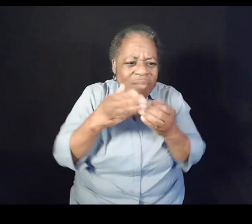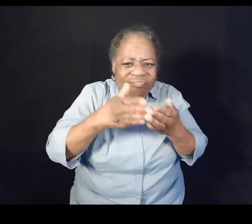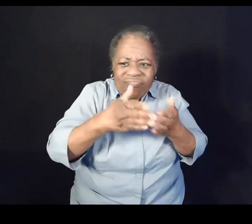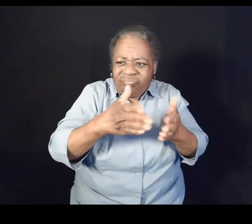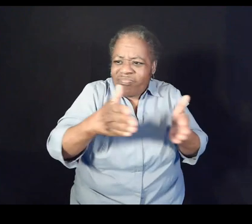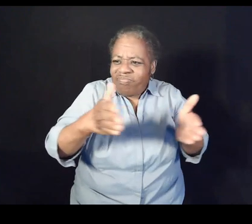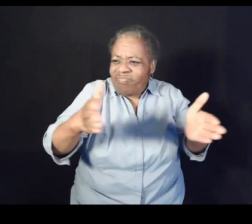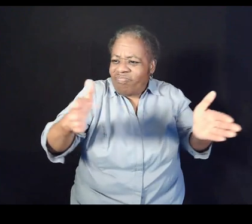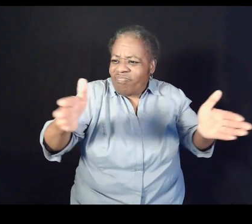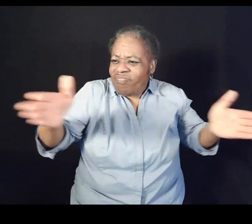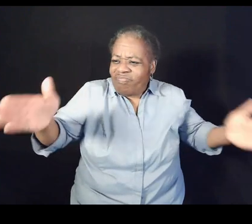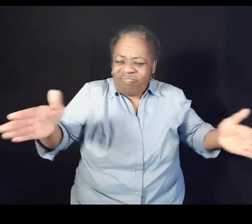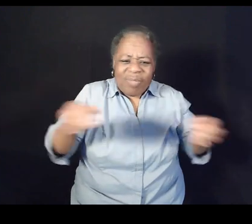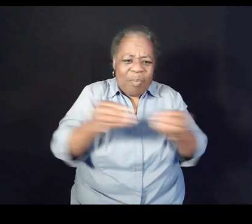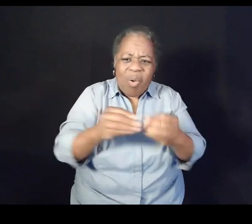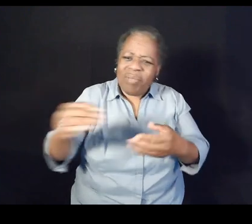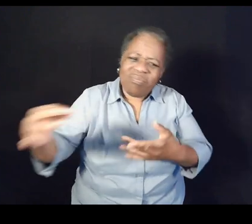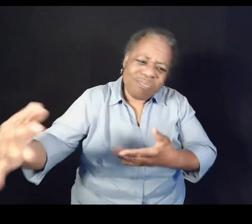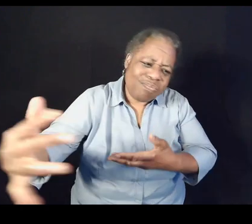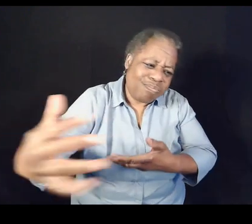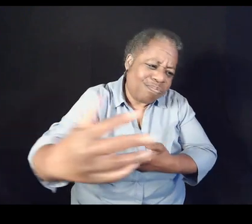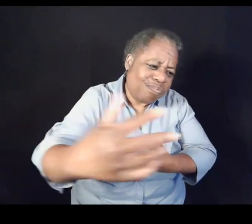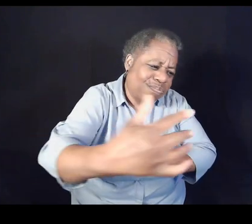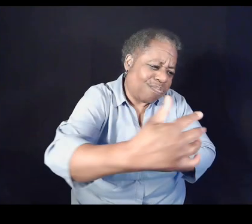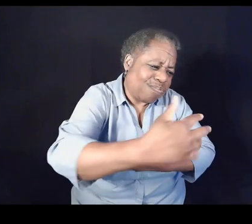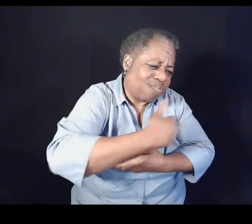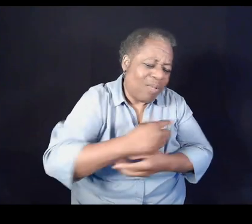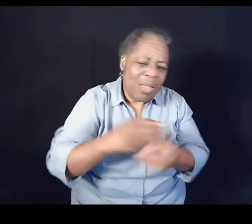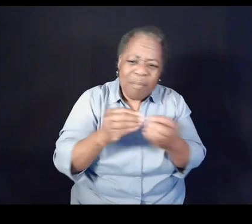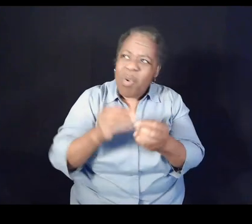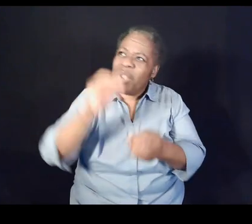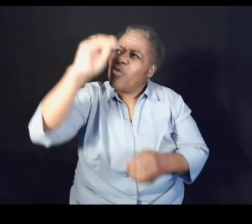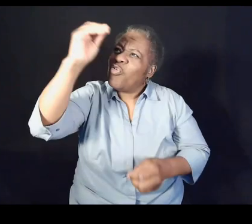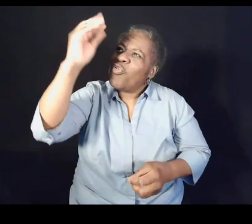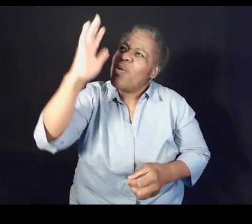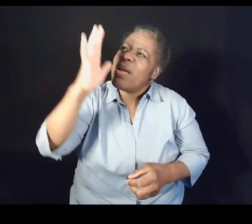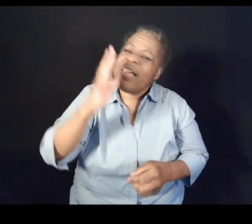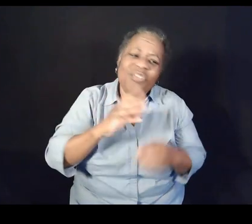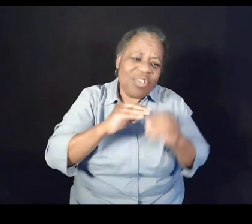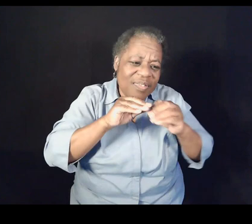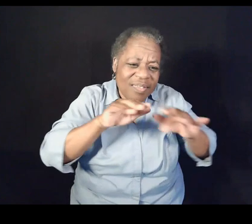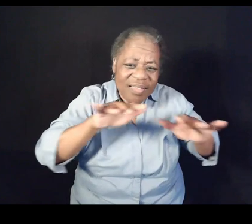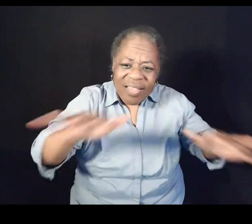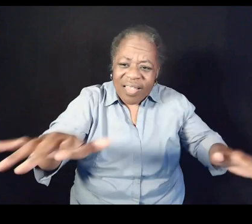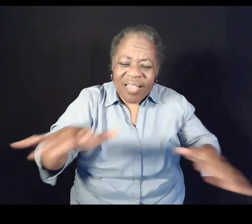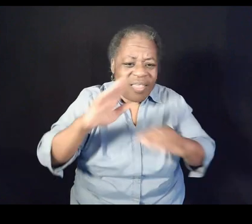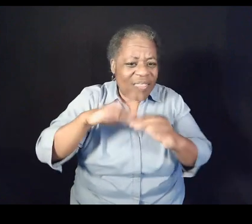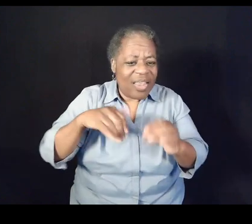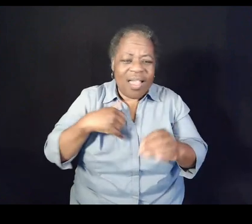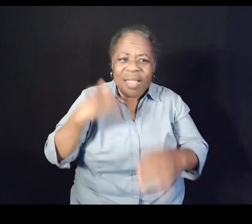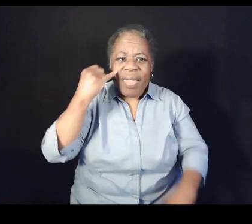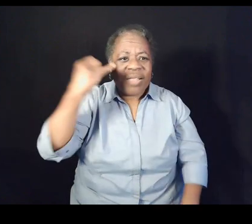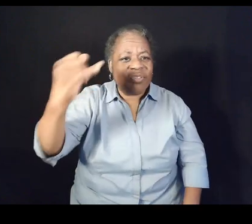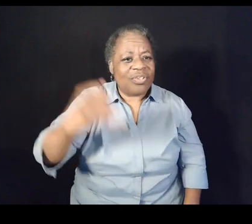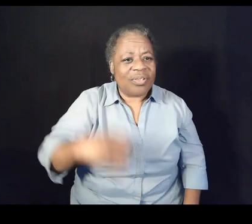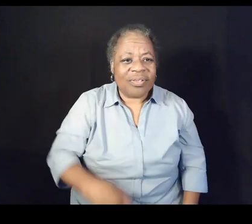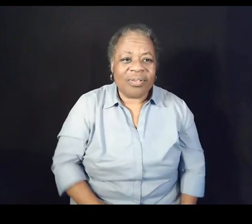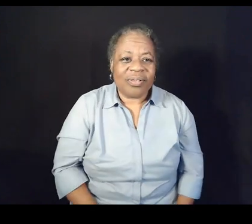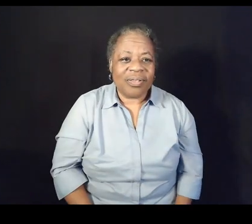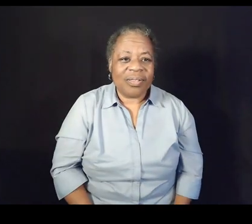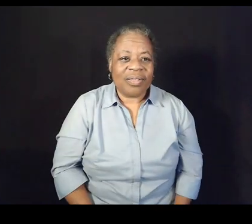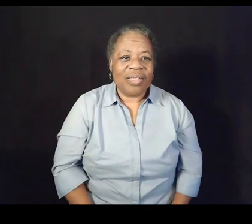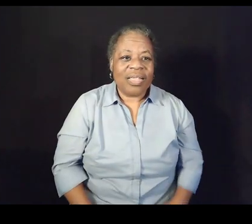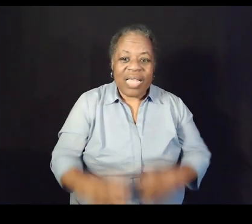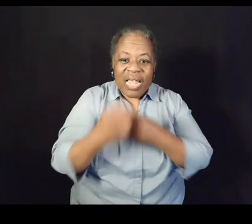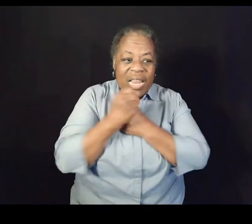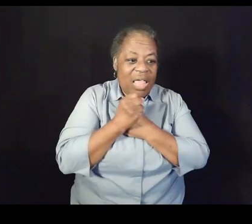more inclusive, and far more gracious than I ever dared to imagine. That he loves